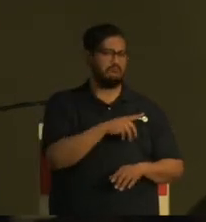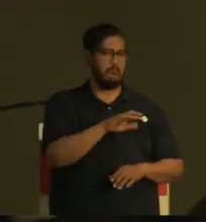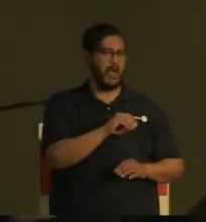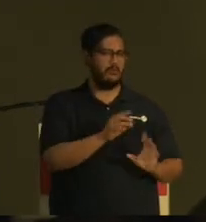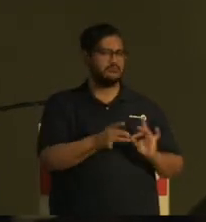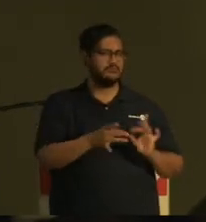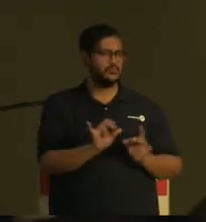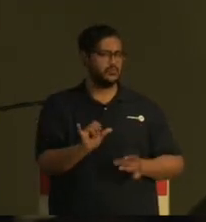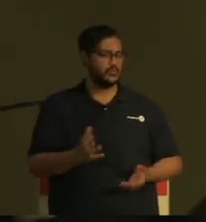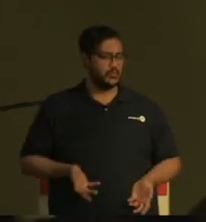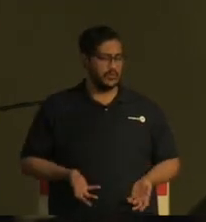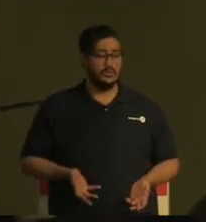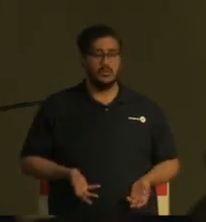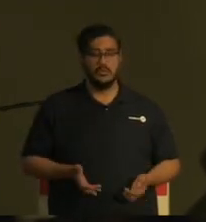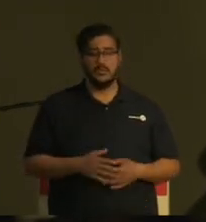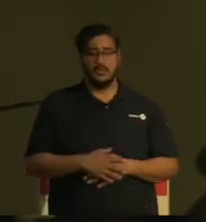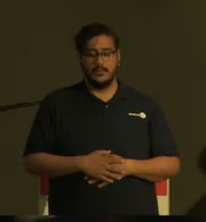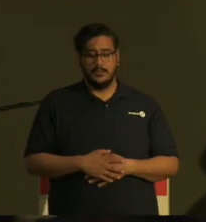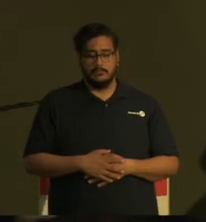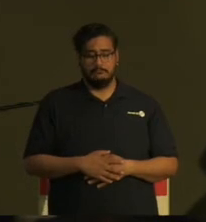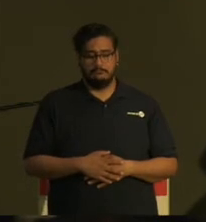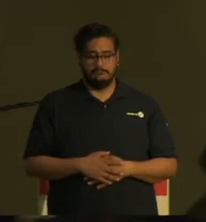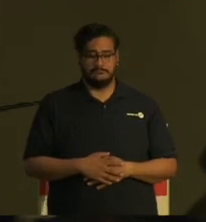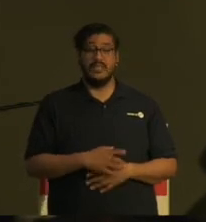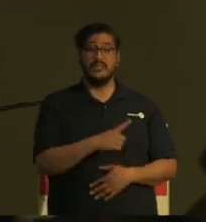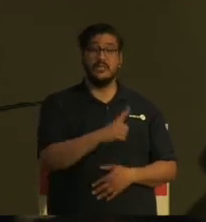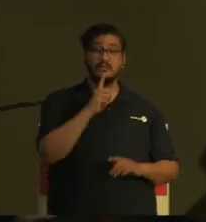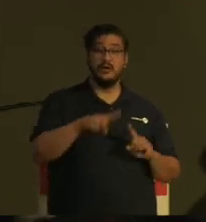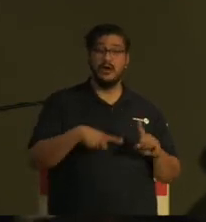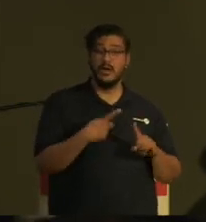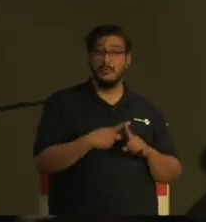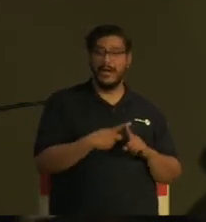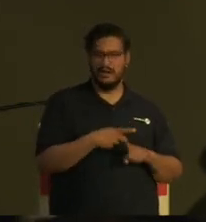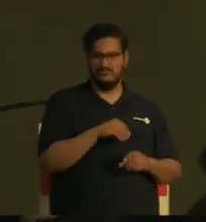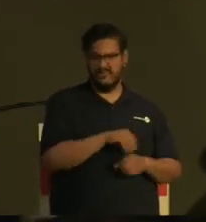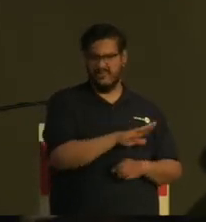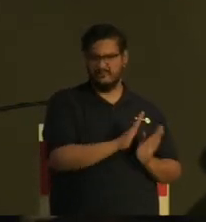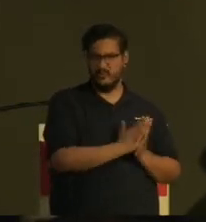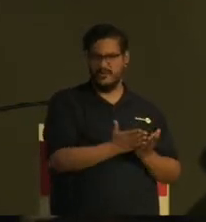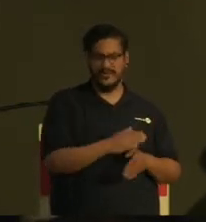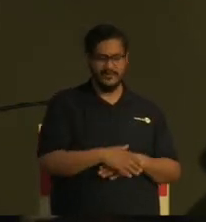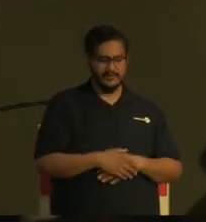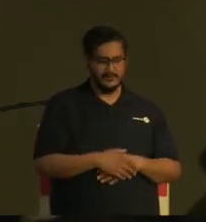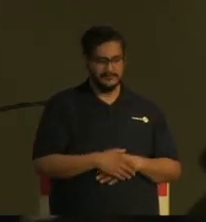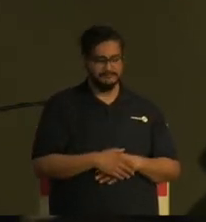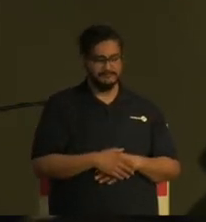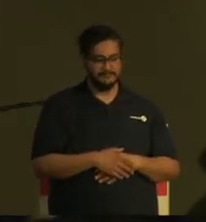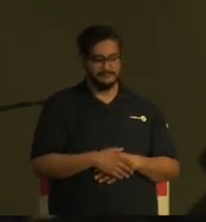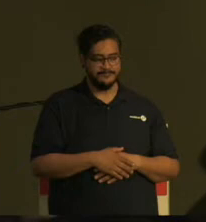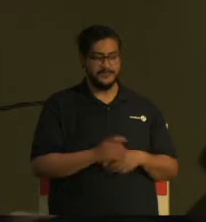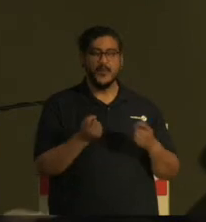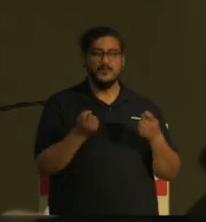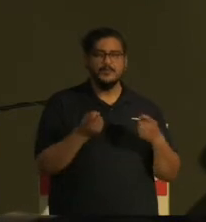about on a number of occasions, but he talks a lot about, in his books, trying to